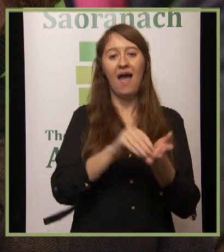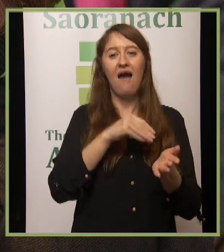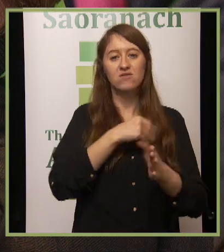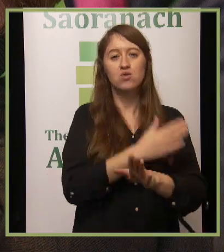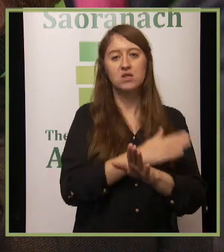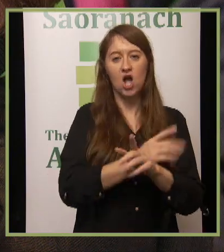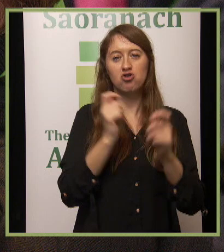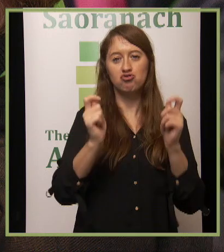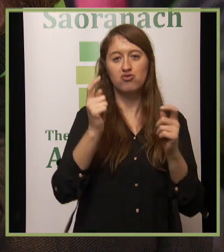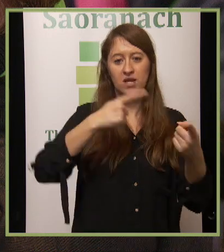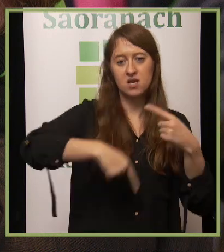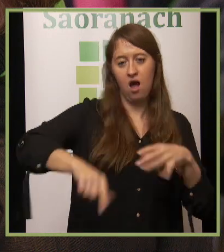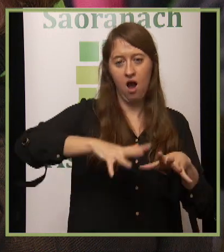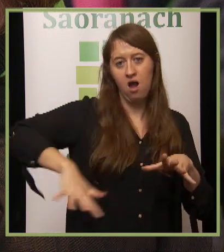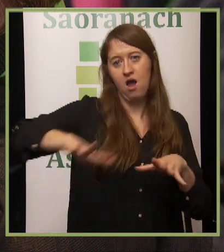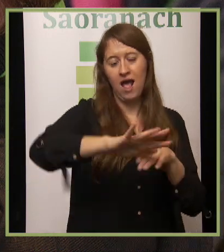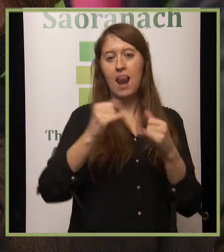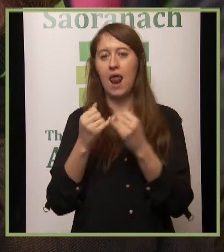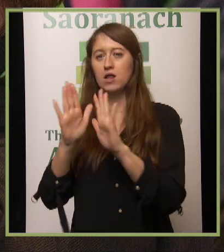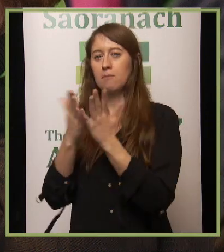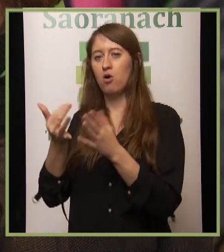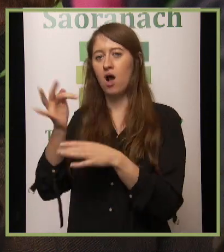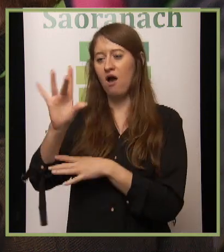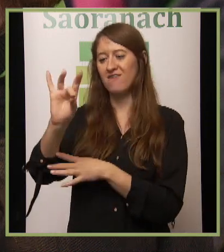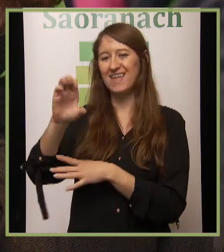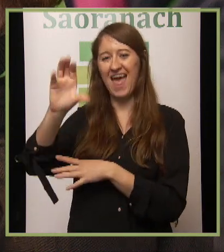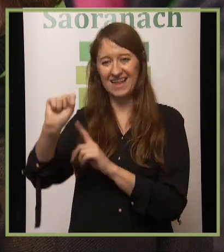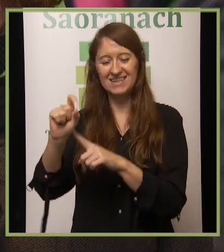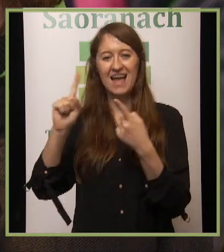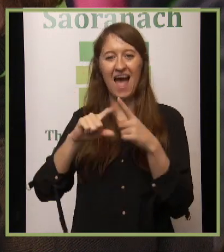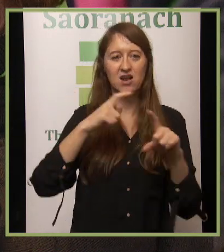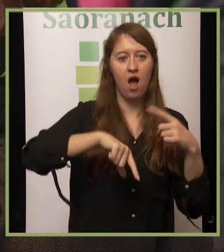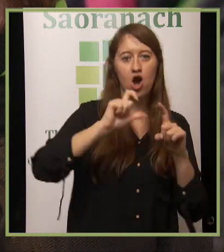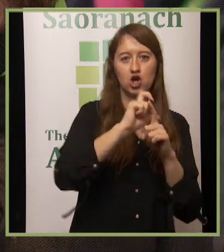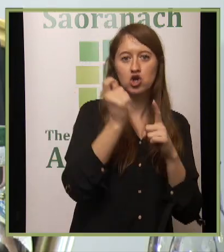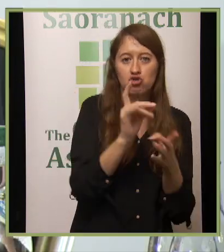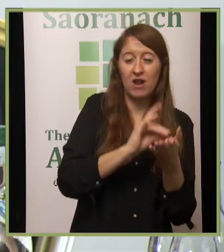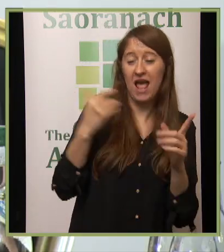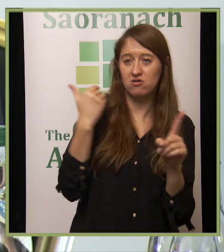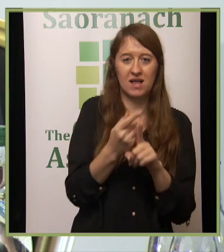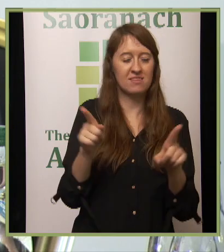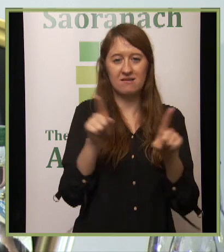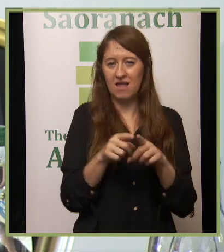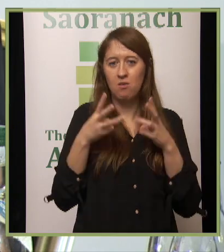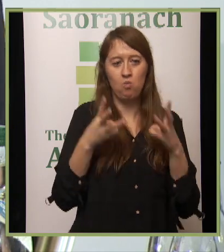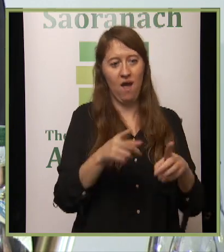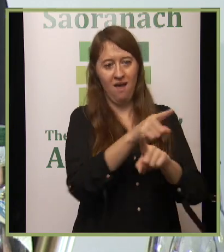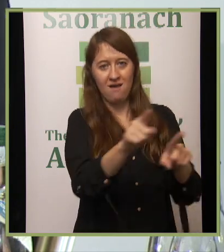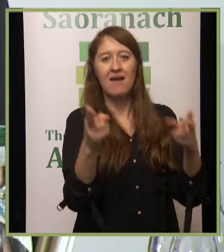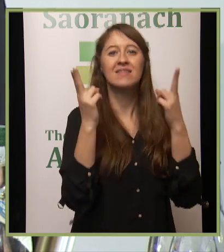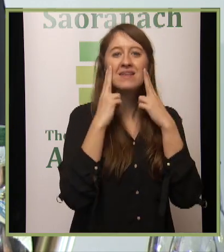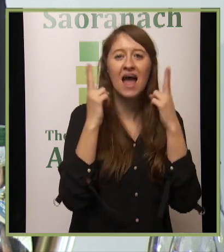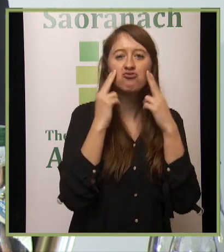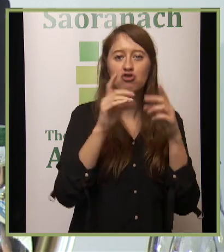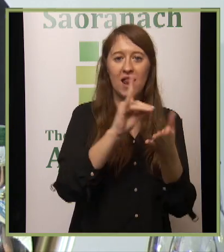Book of Kells and our cultural heritage the same way as we should be doing our natural heritage. That's something I'm keeping